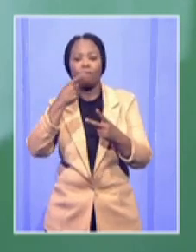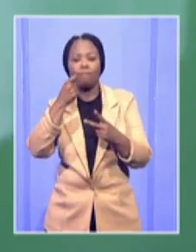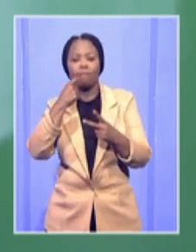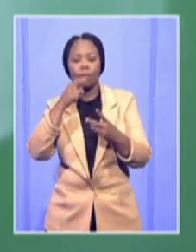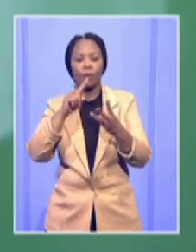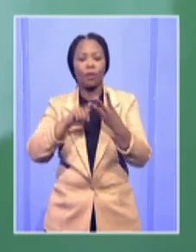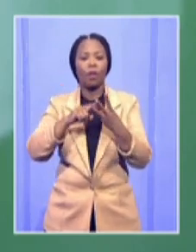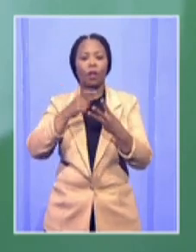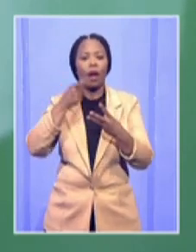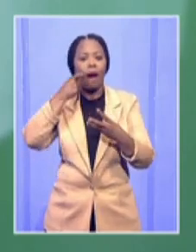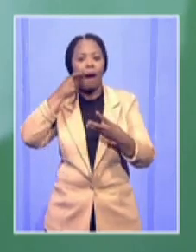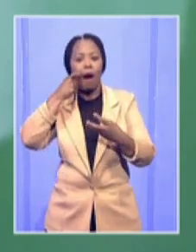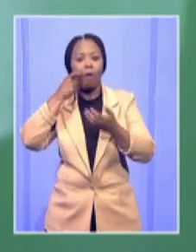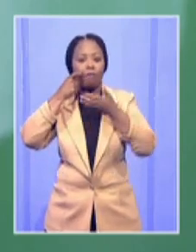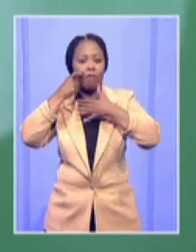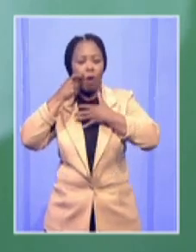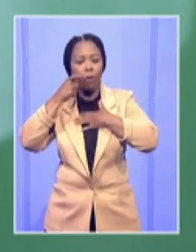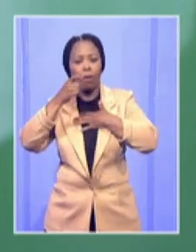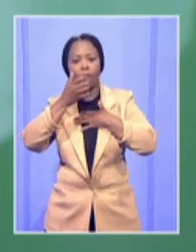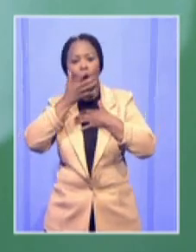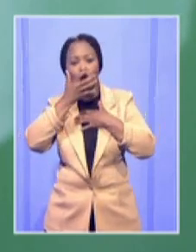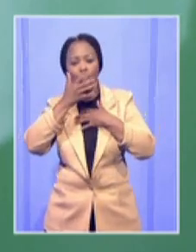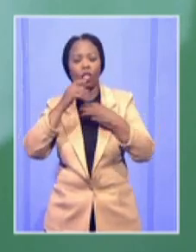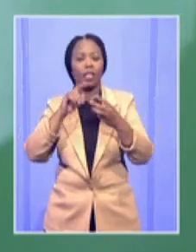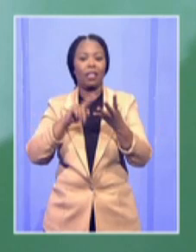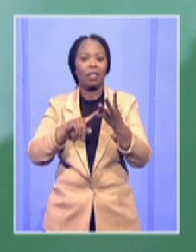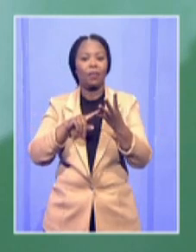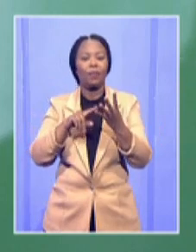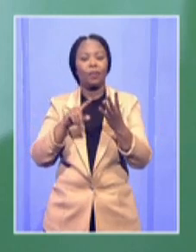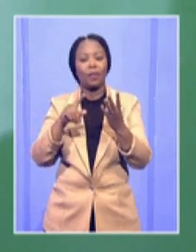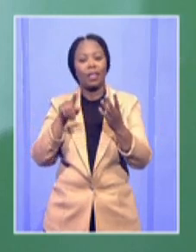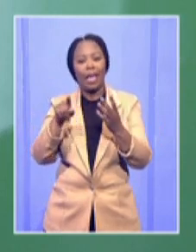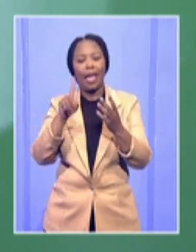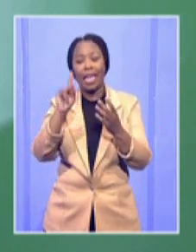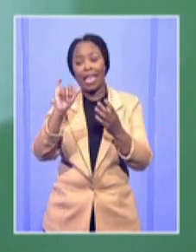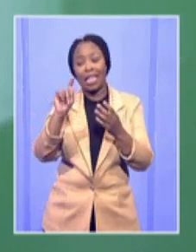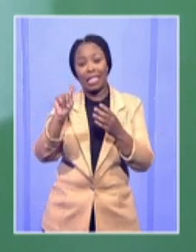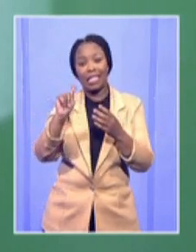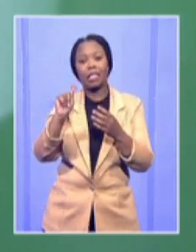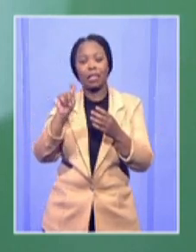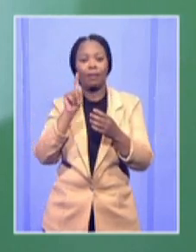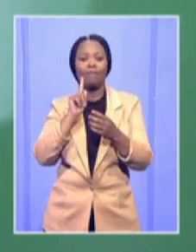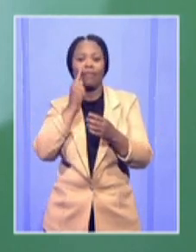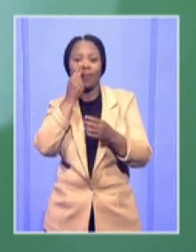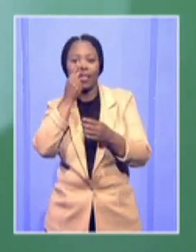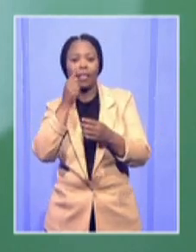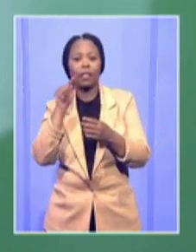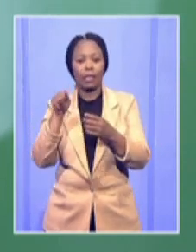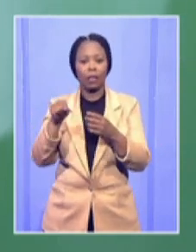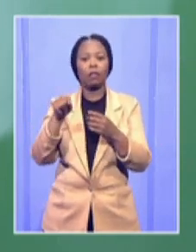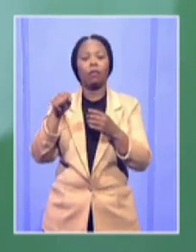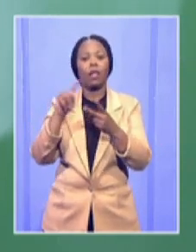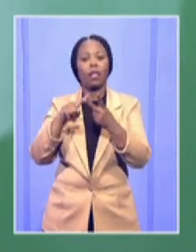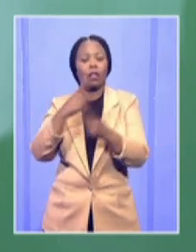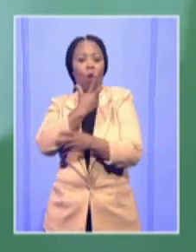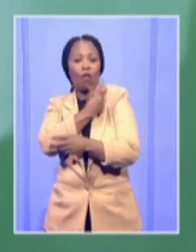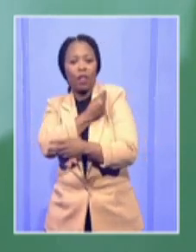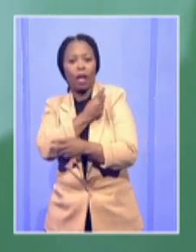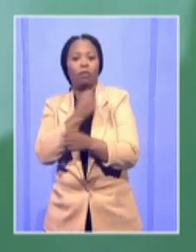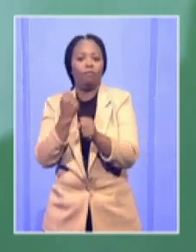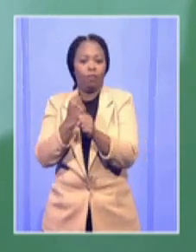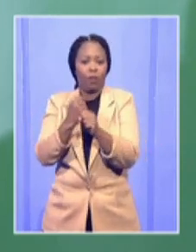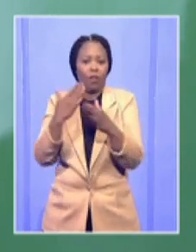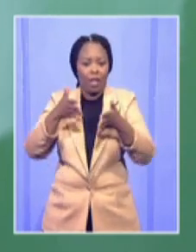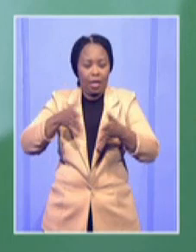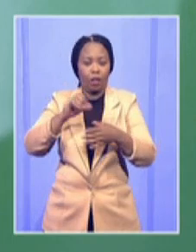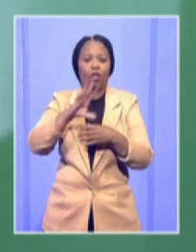intensive care units, testing kits, and establishment of facilities to produce COVID-19 vaccines.